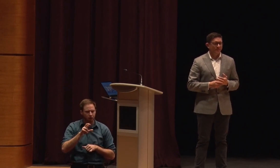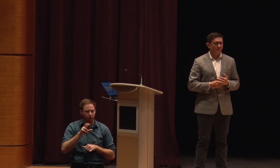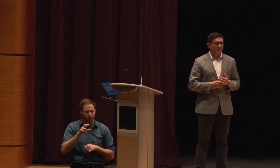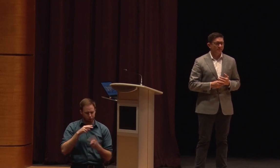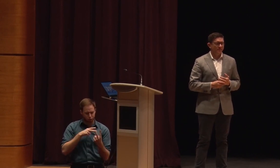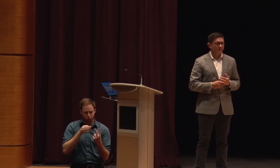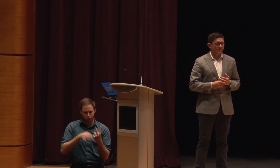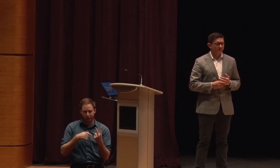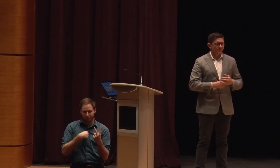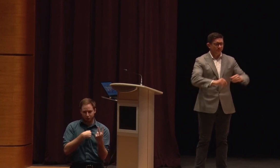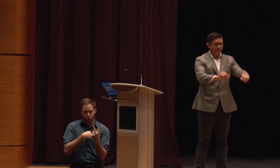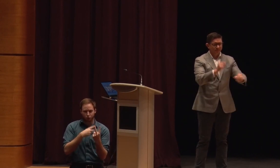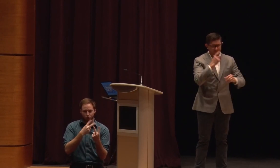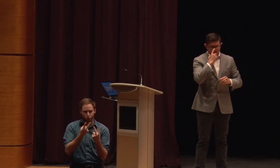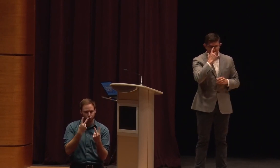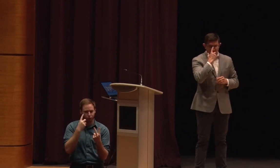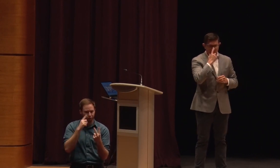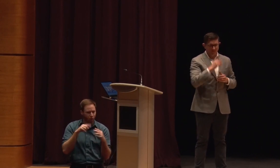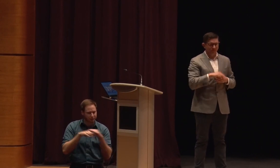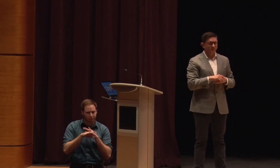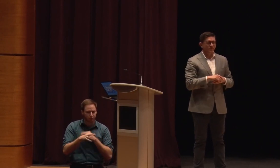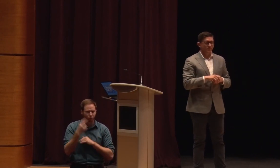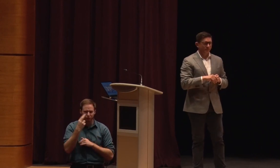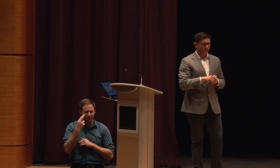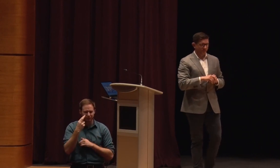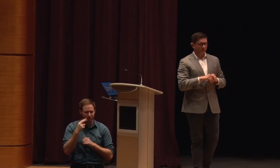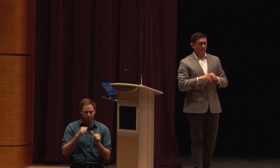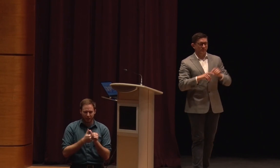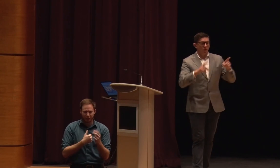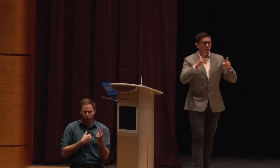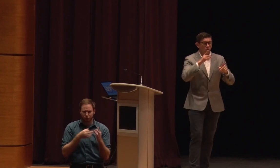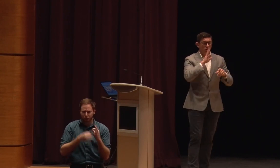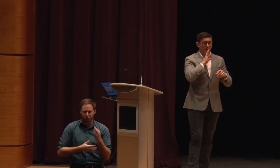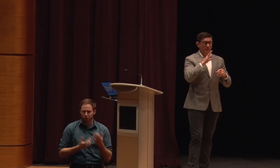just about having the two interpreters for accessibility?